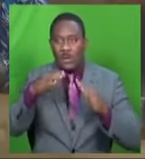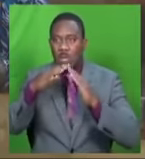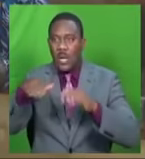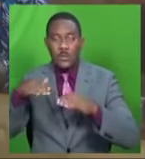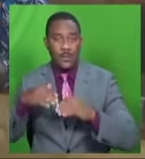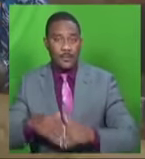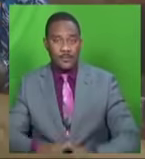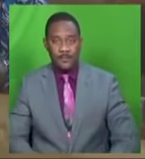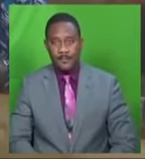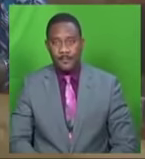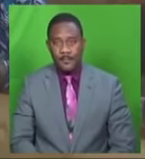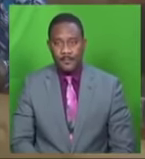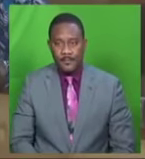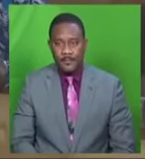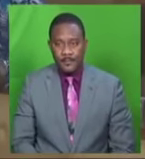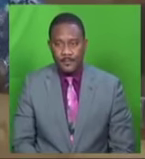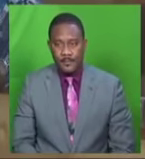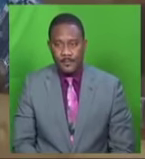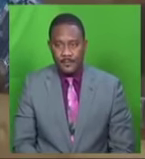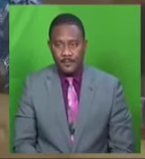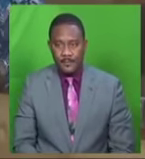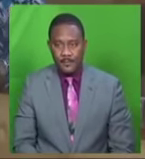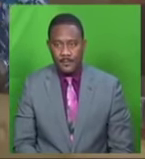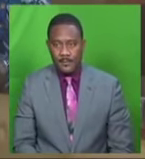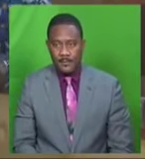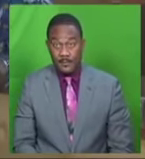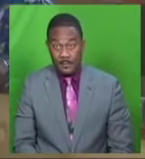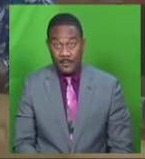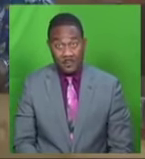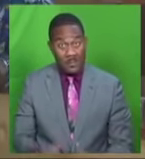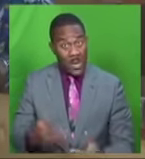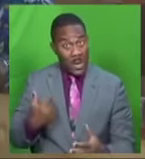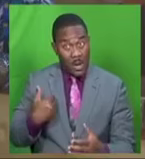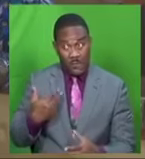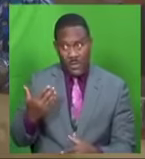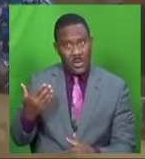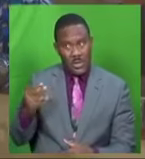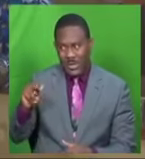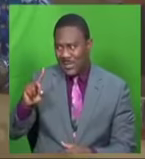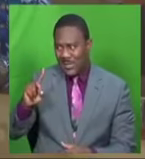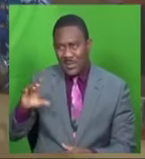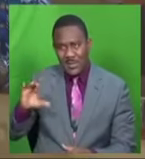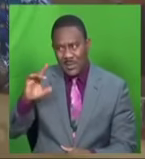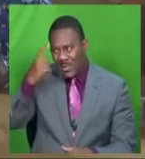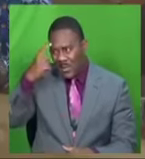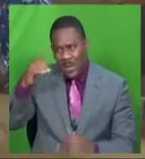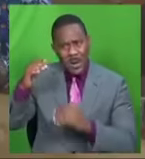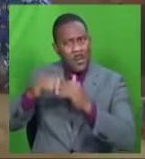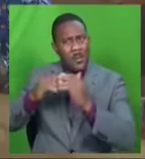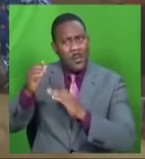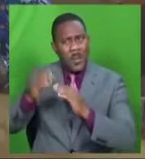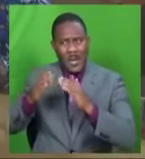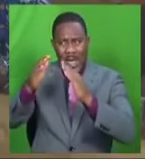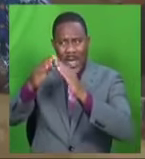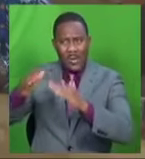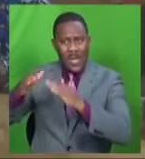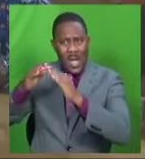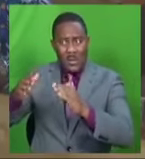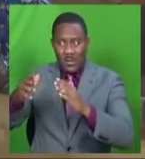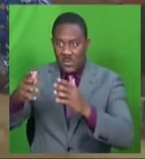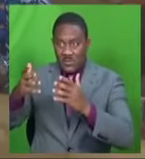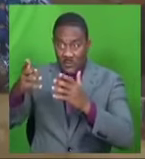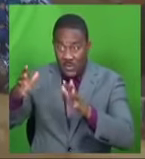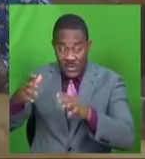here's the case. We have houses that were built by a government. Then a government came and those houses are